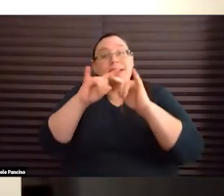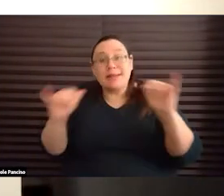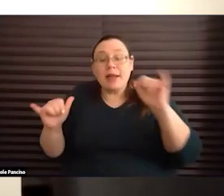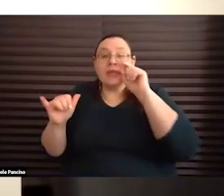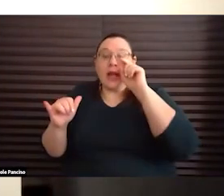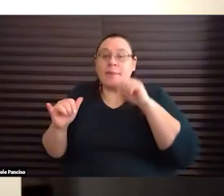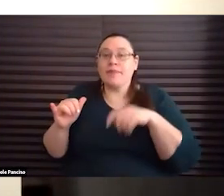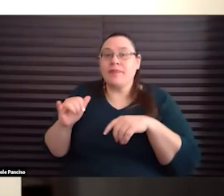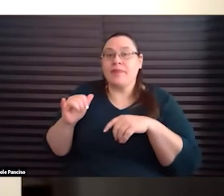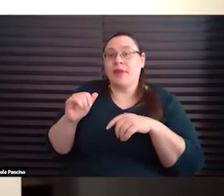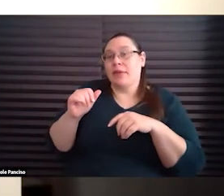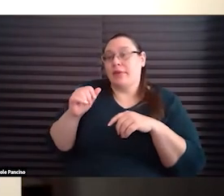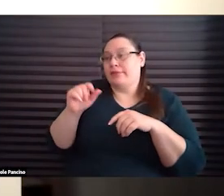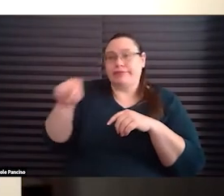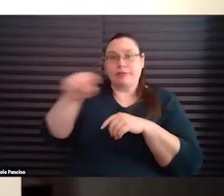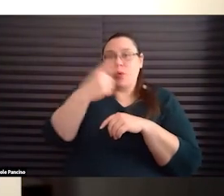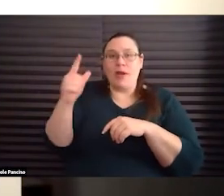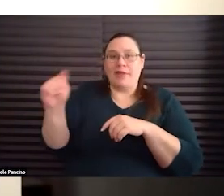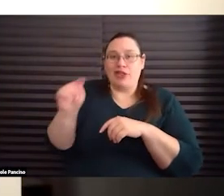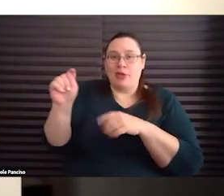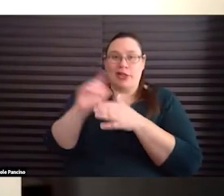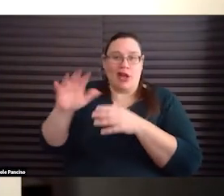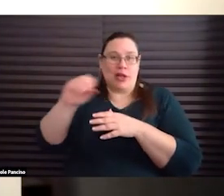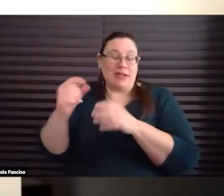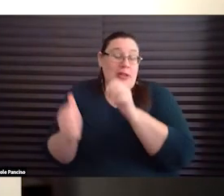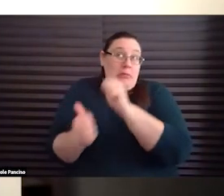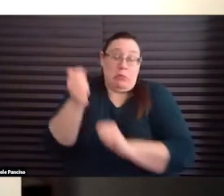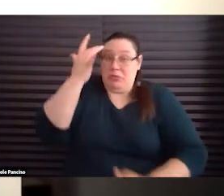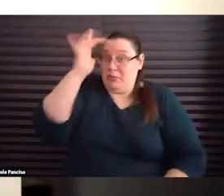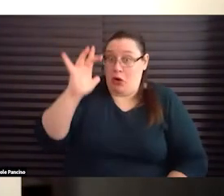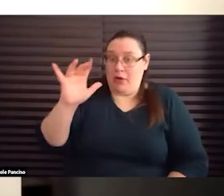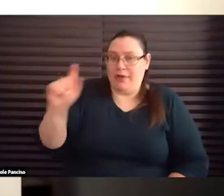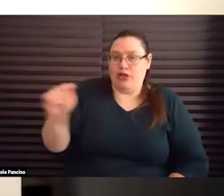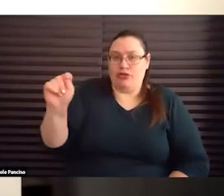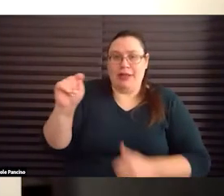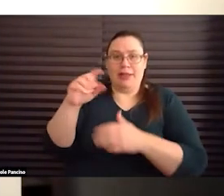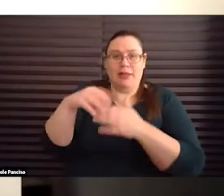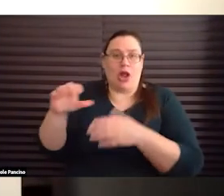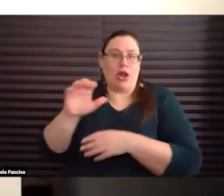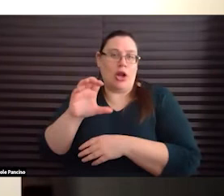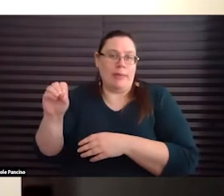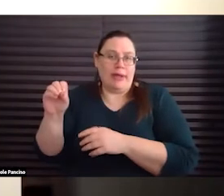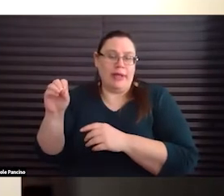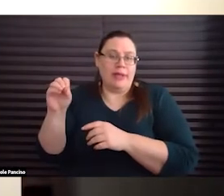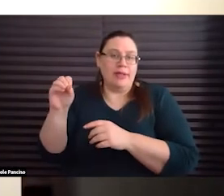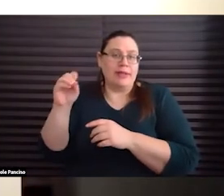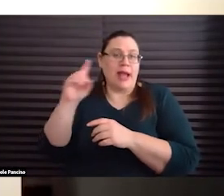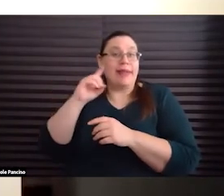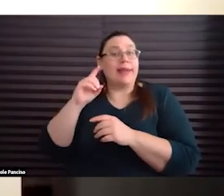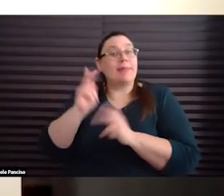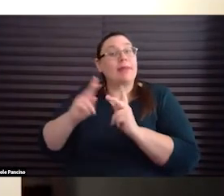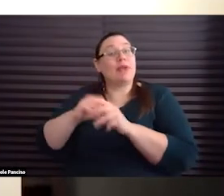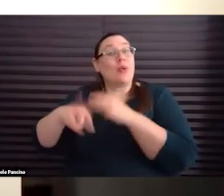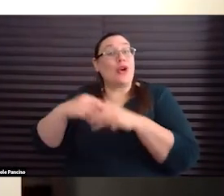trillion companies, the smartest of all of them. I think there are the geniuses in the world, and